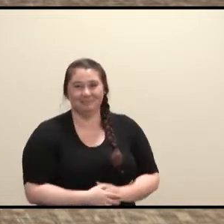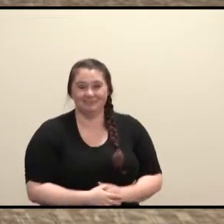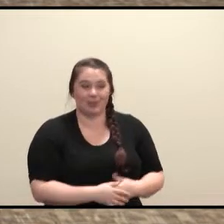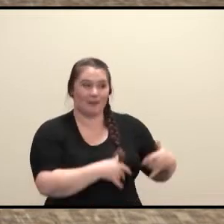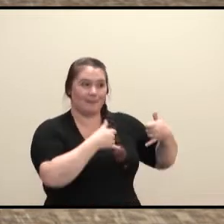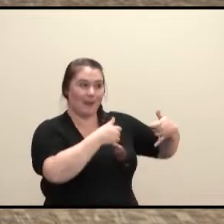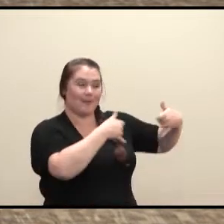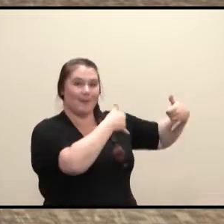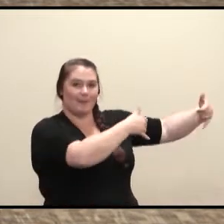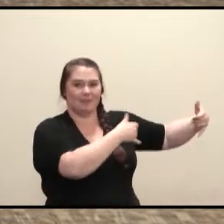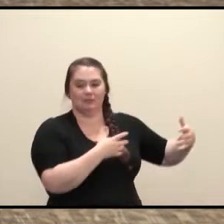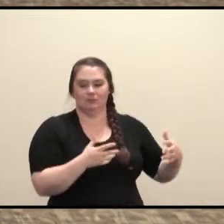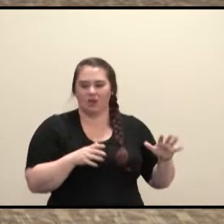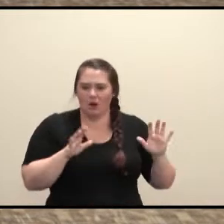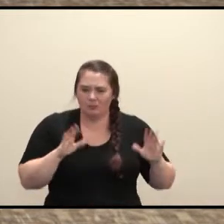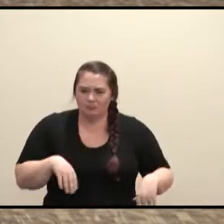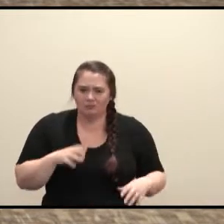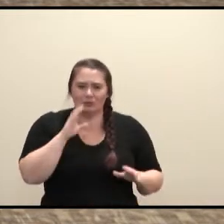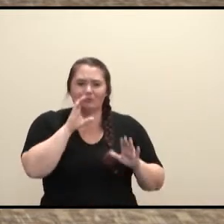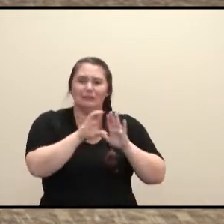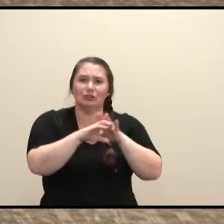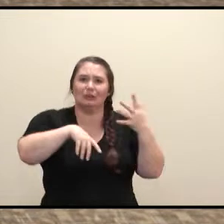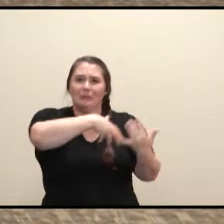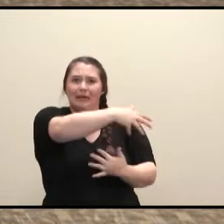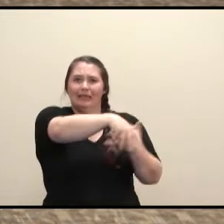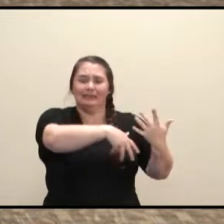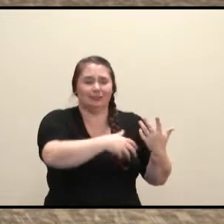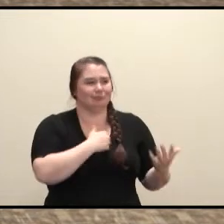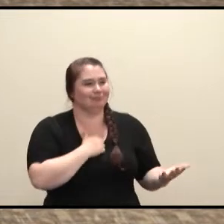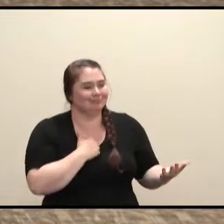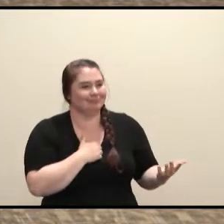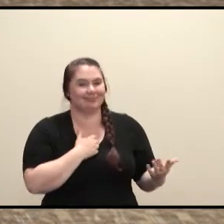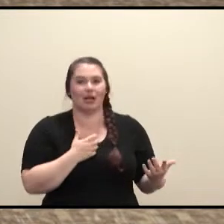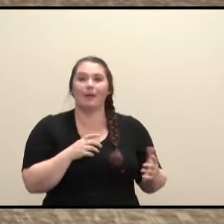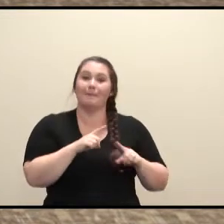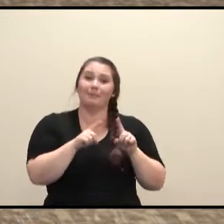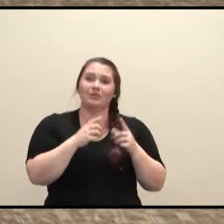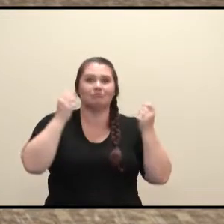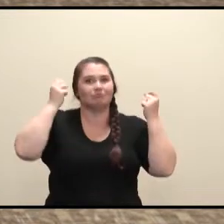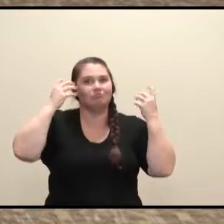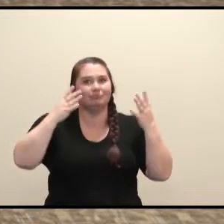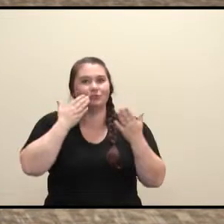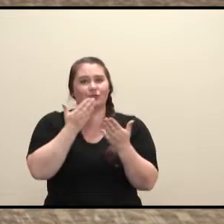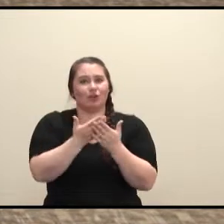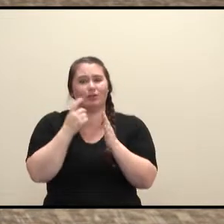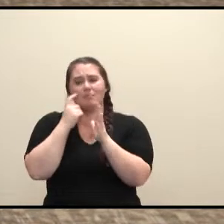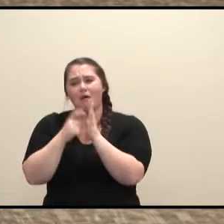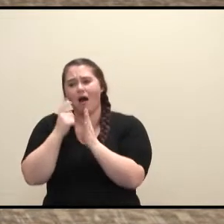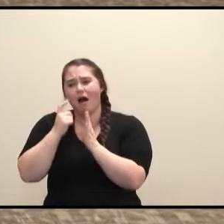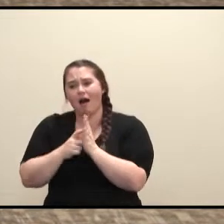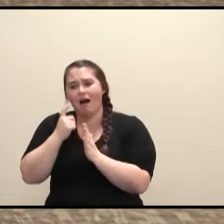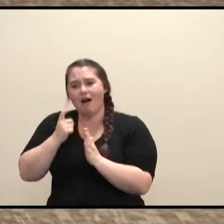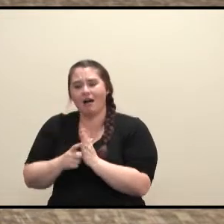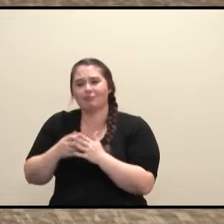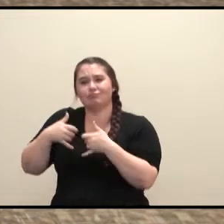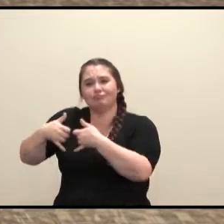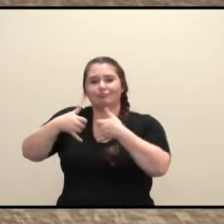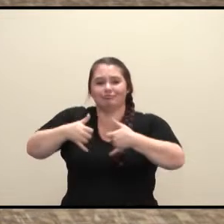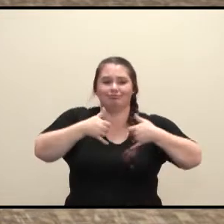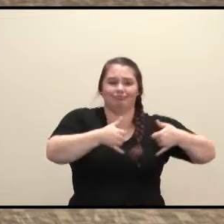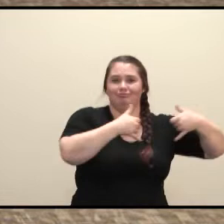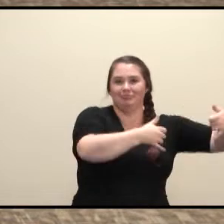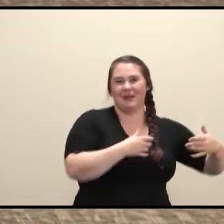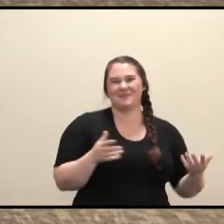got those pictures mixed in, but thanks for pointing that out. That's good. Lots of good recognition happening. A lot of great recognition. We're running